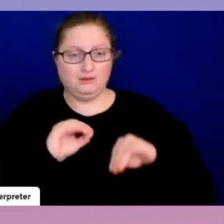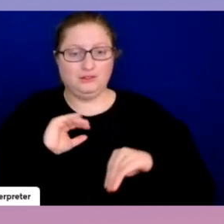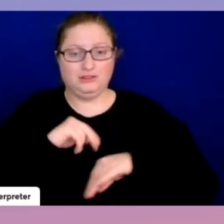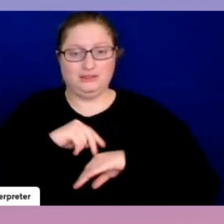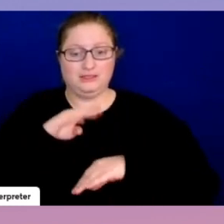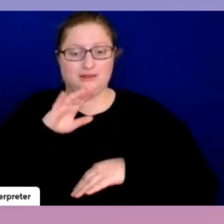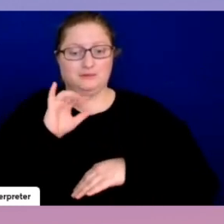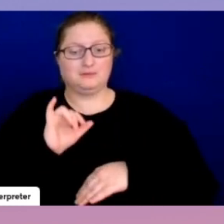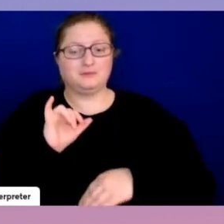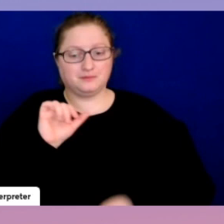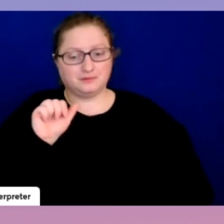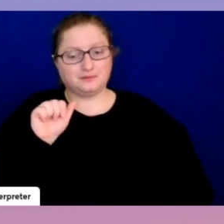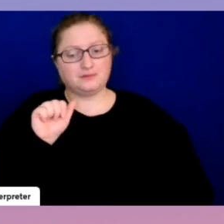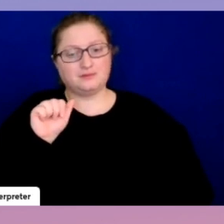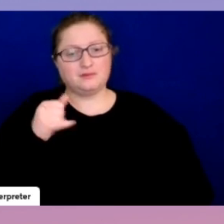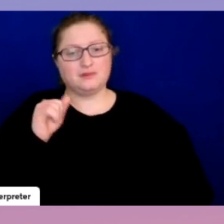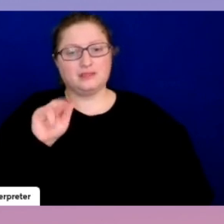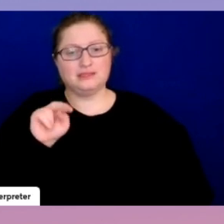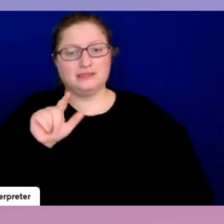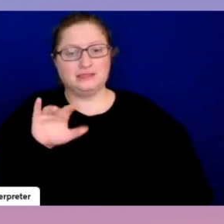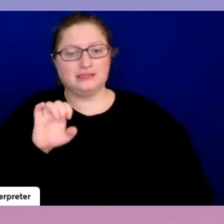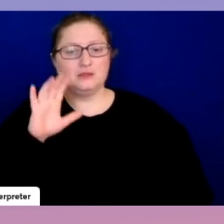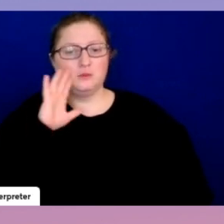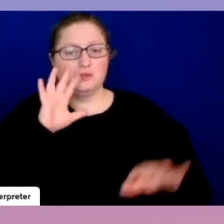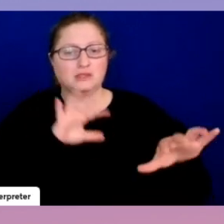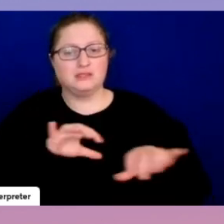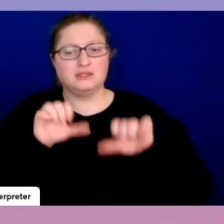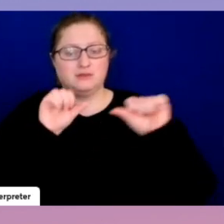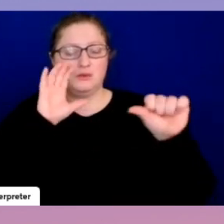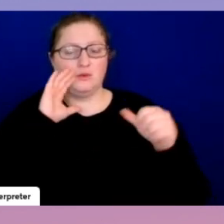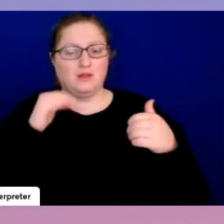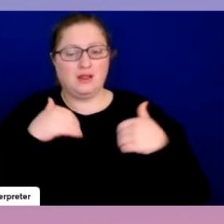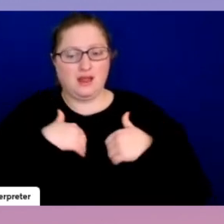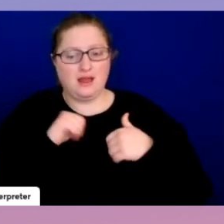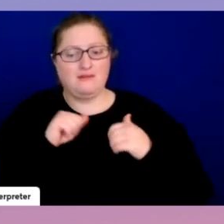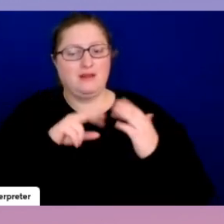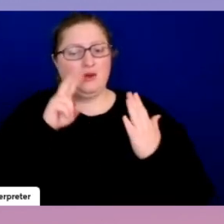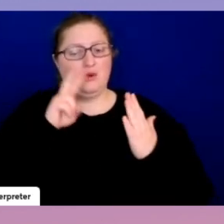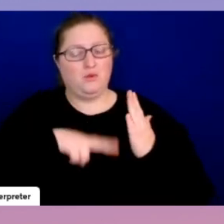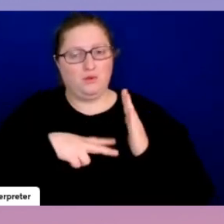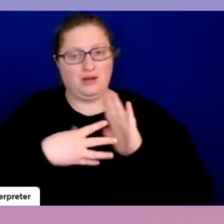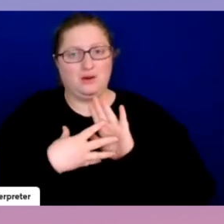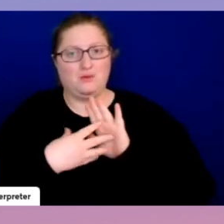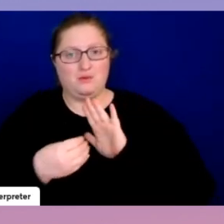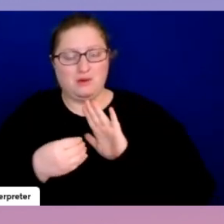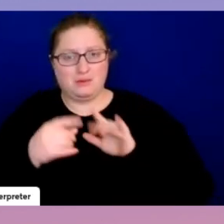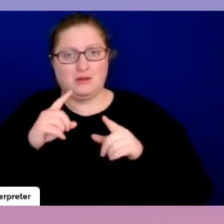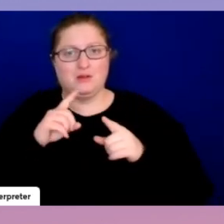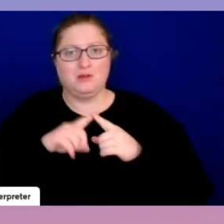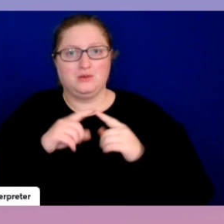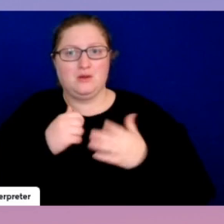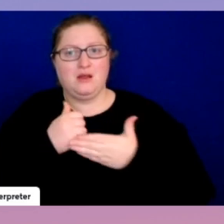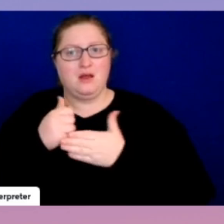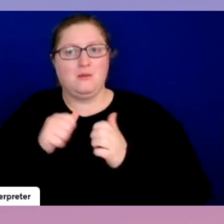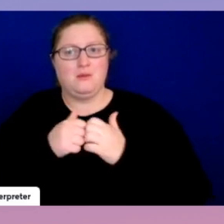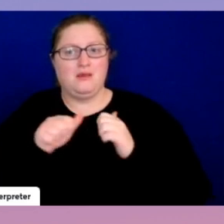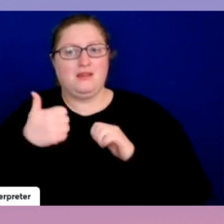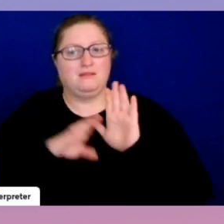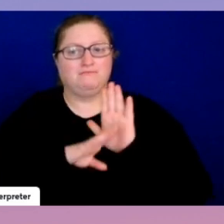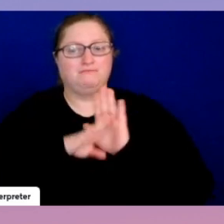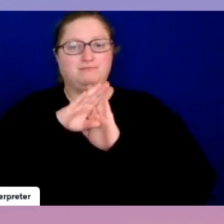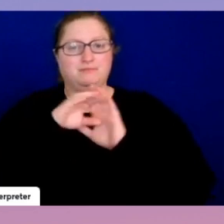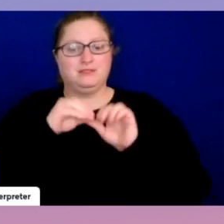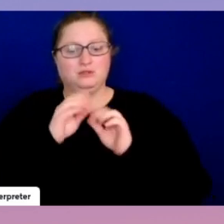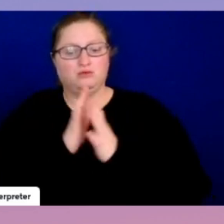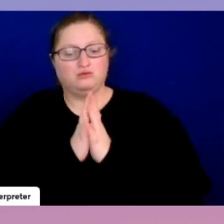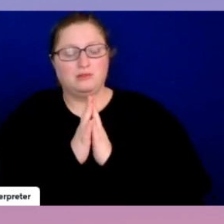would take over, and we would also have a read replica available to offset any spike in traffic. One cool thing